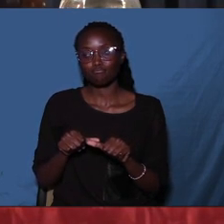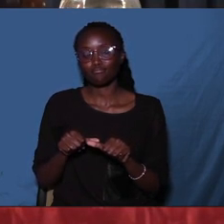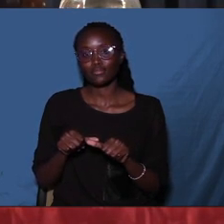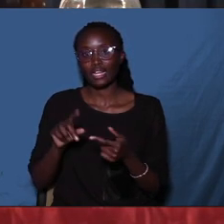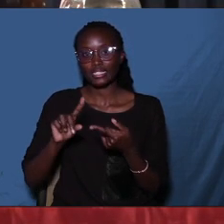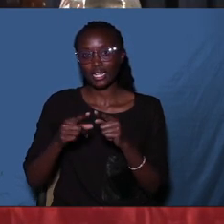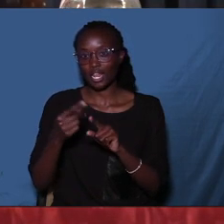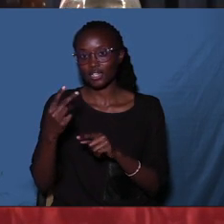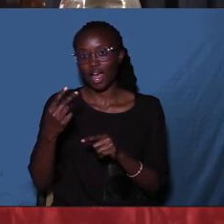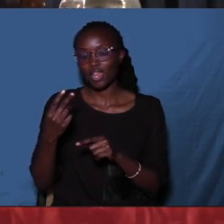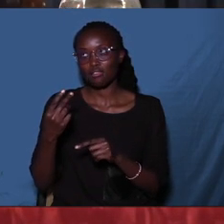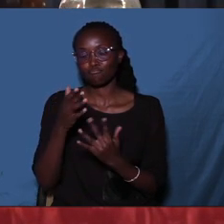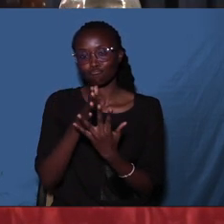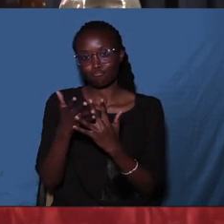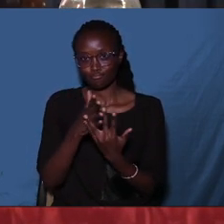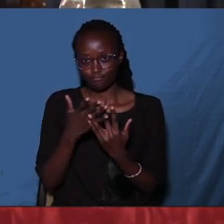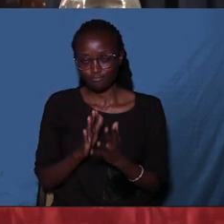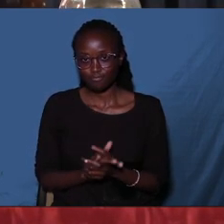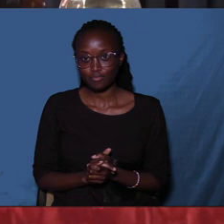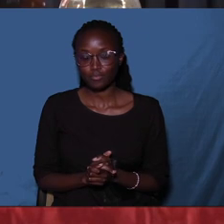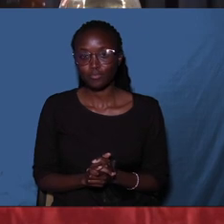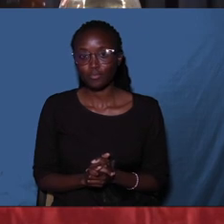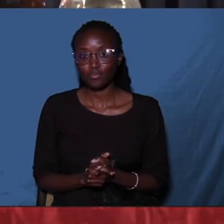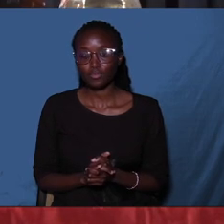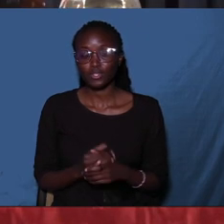you. And today we are going to look at